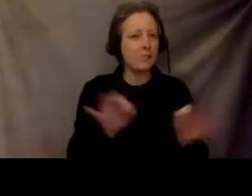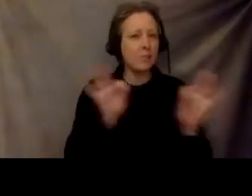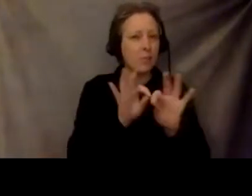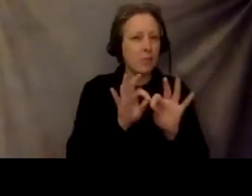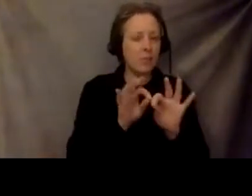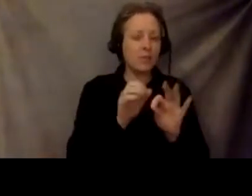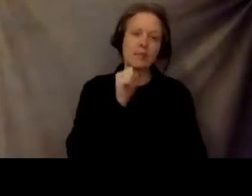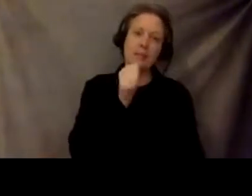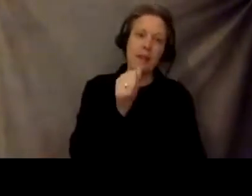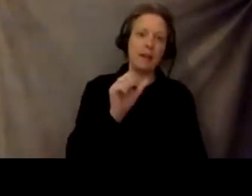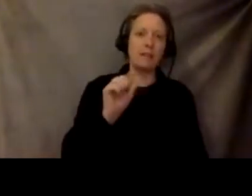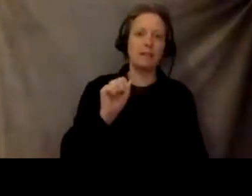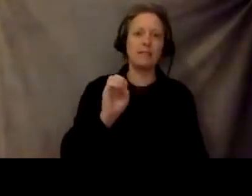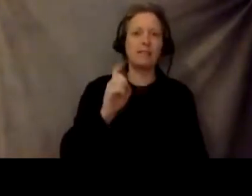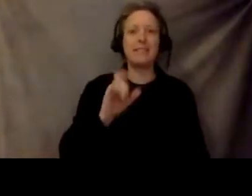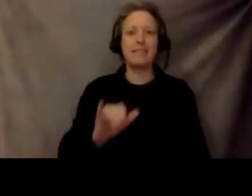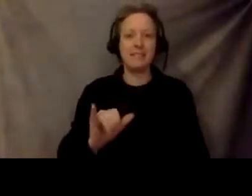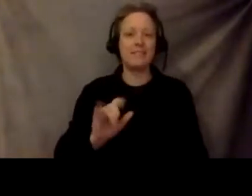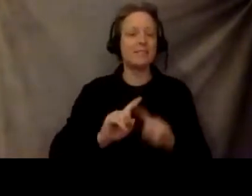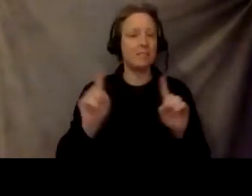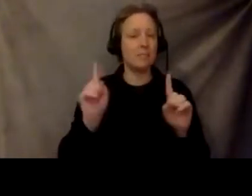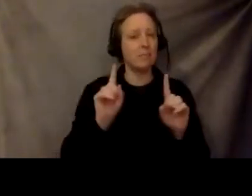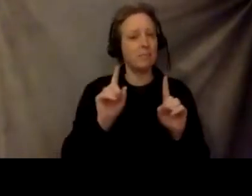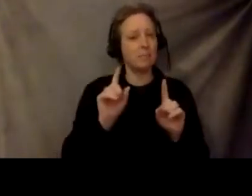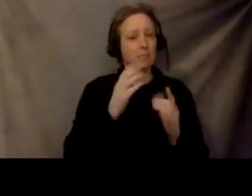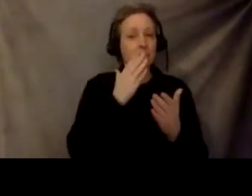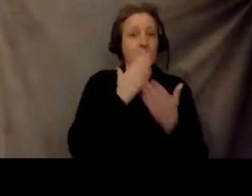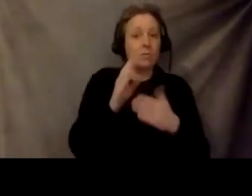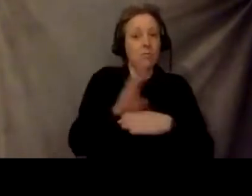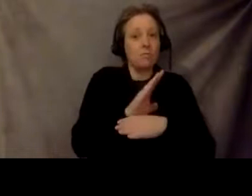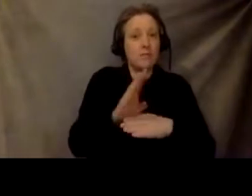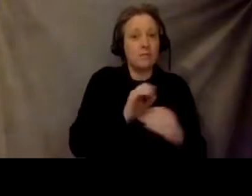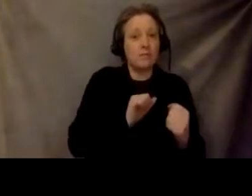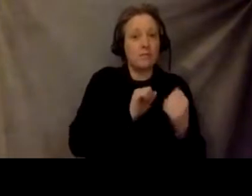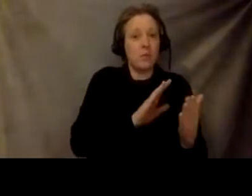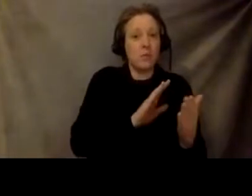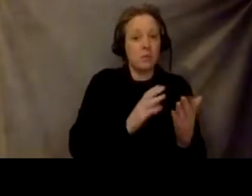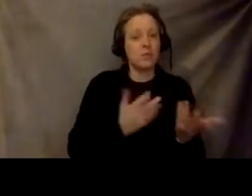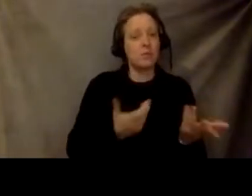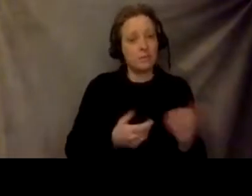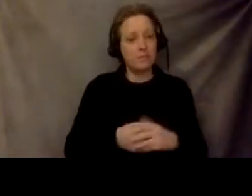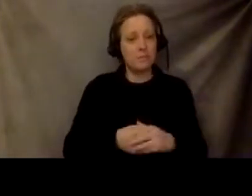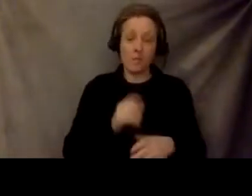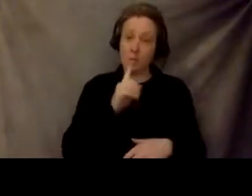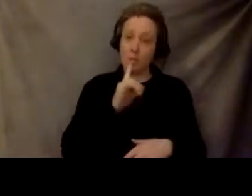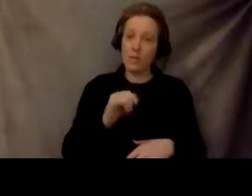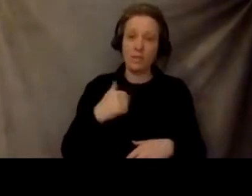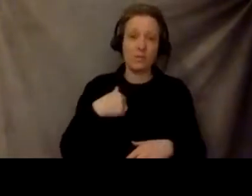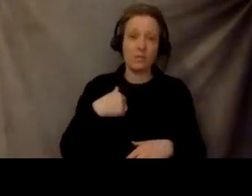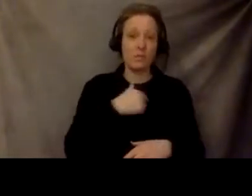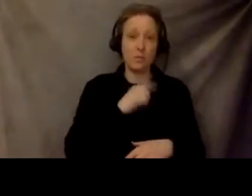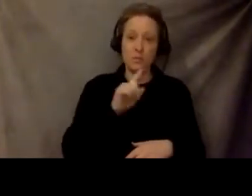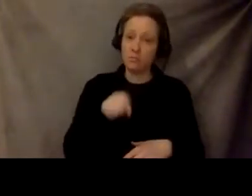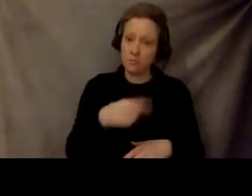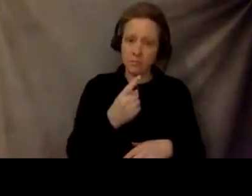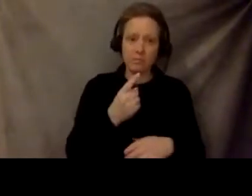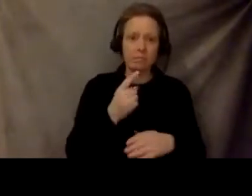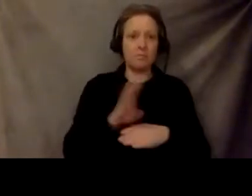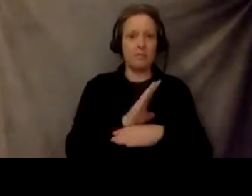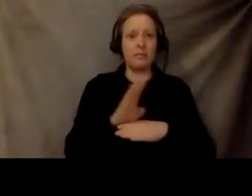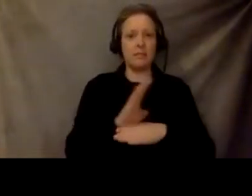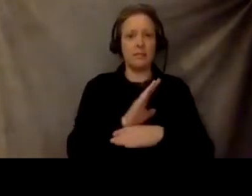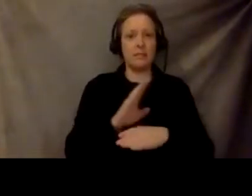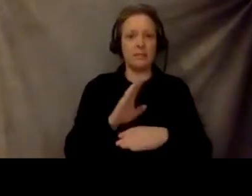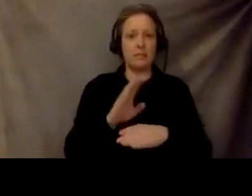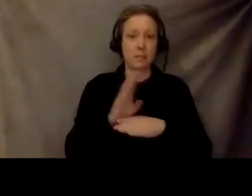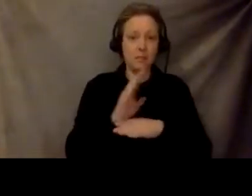business approach. I've always believed that we're just a business, for a people's business, and we offer services, and we need to